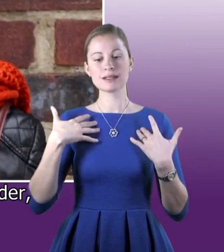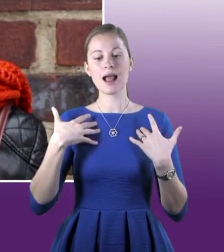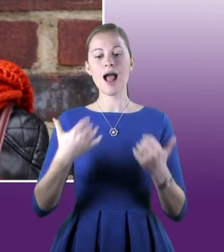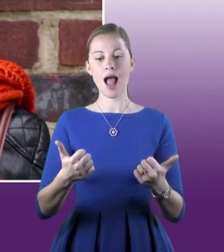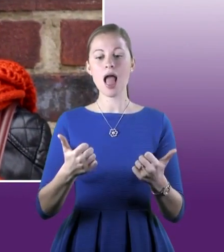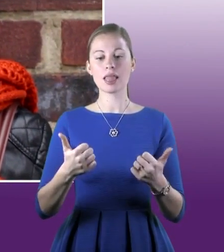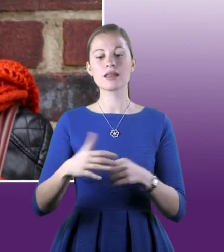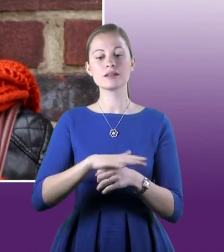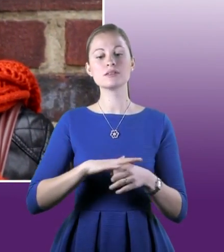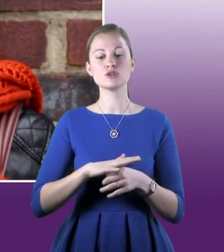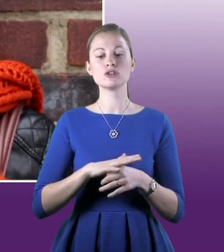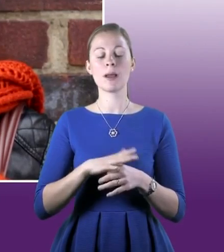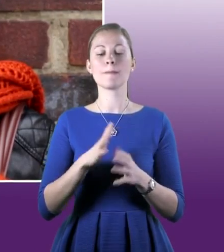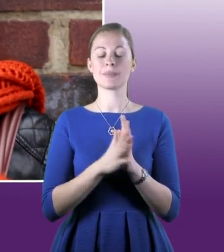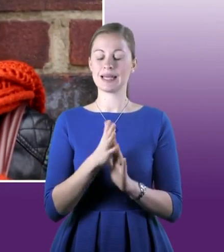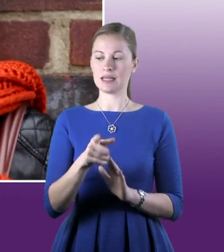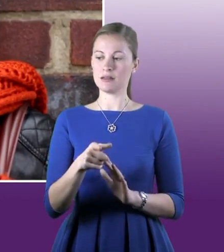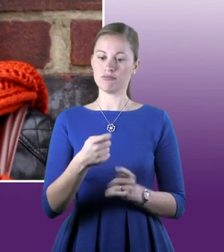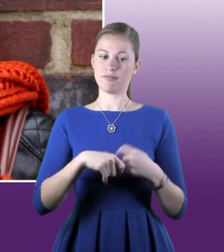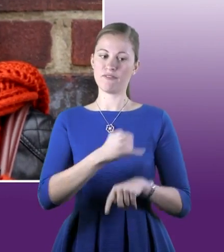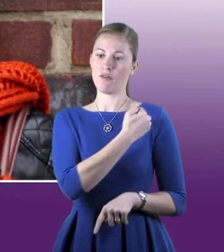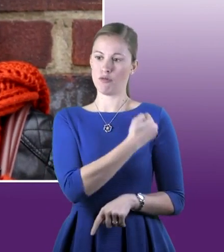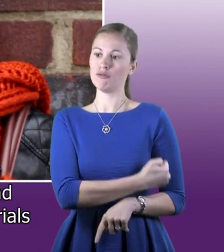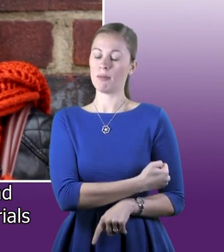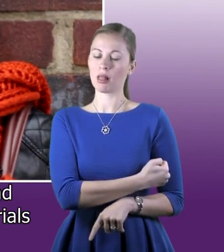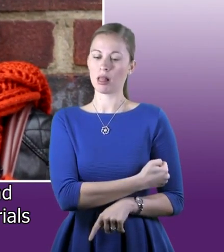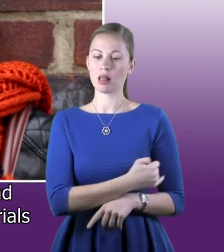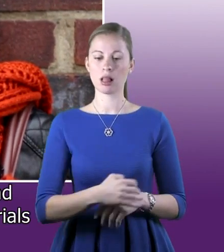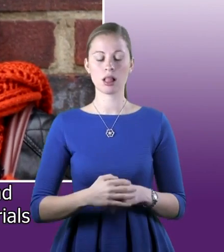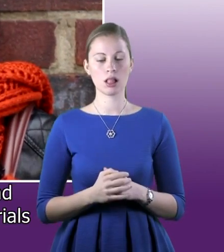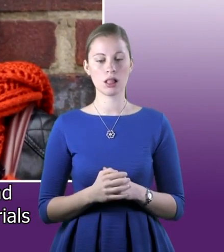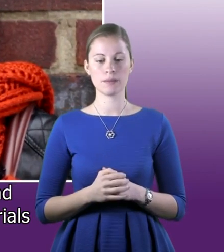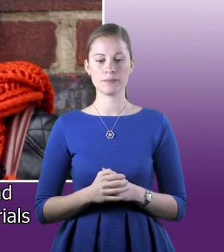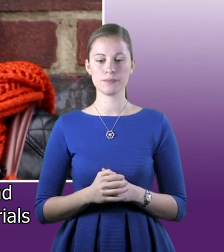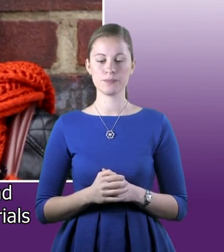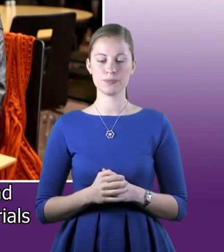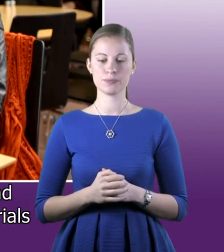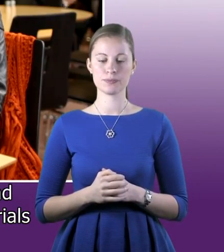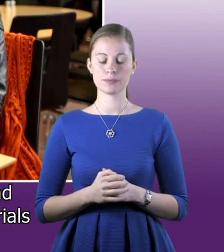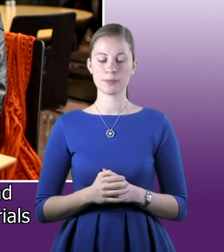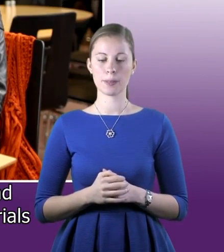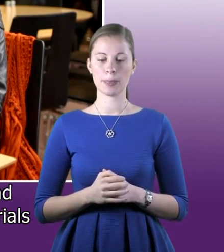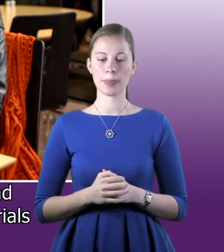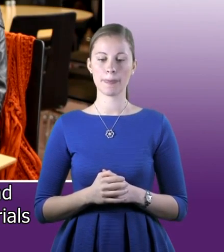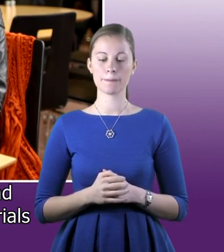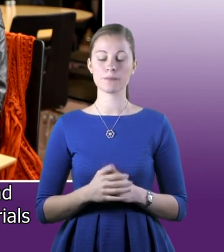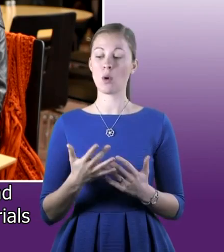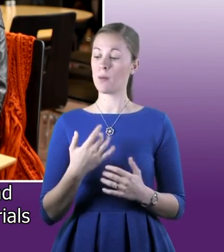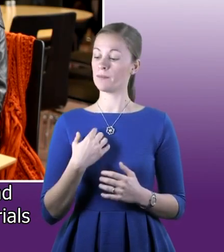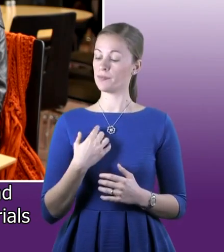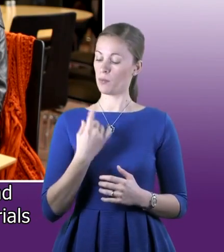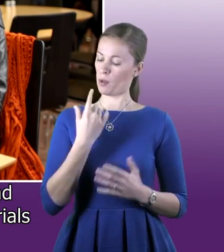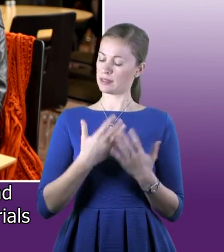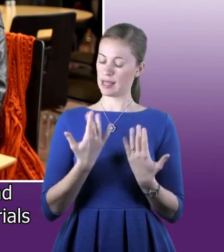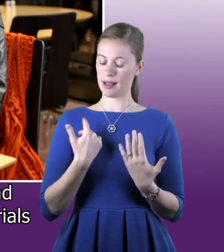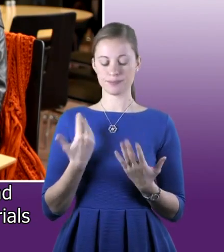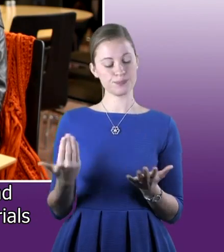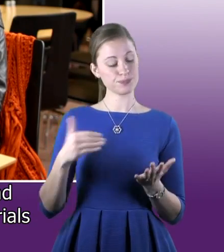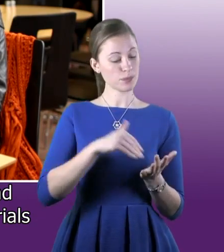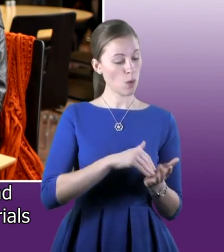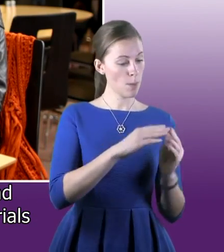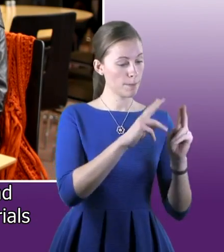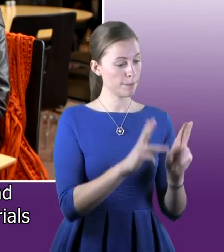leaves her especially vulnerable. So, like, one day I came home from college and there were